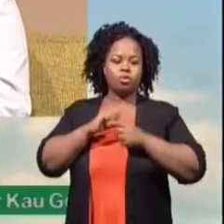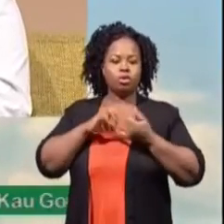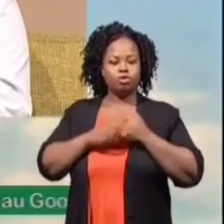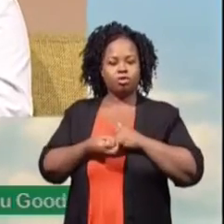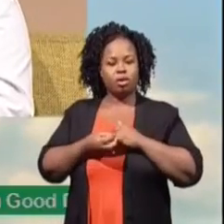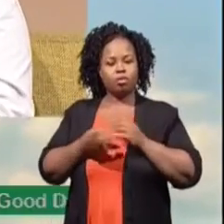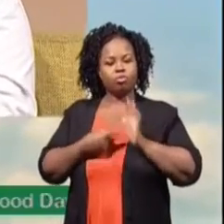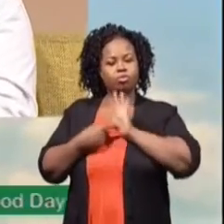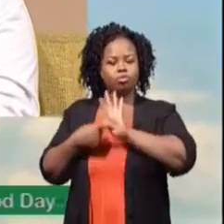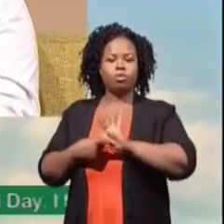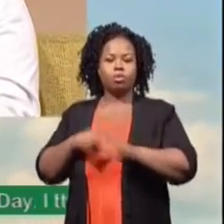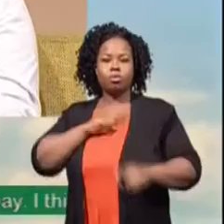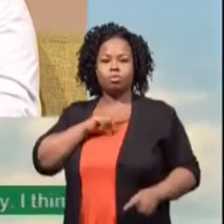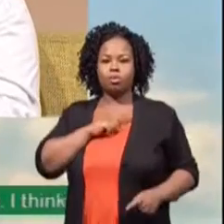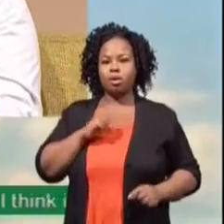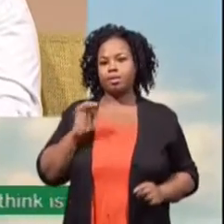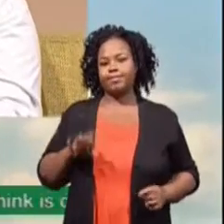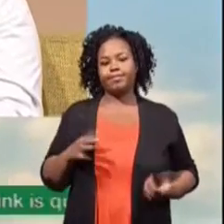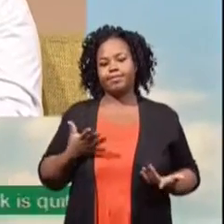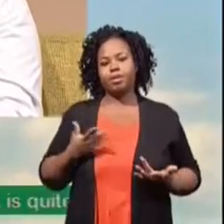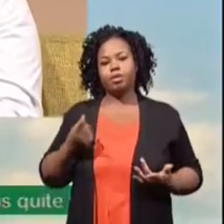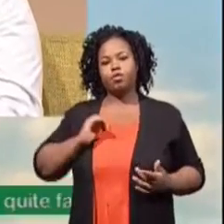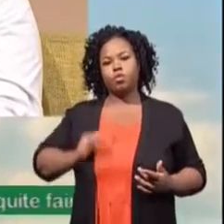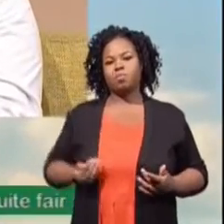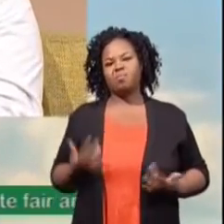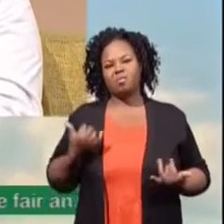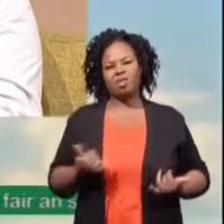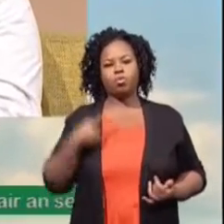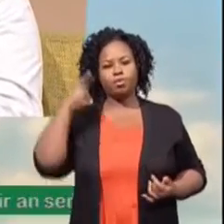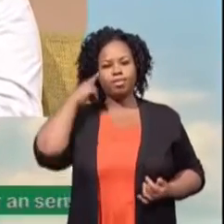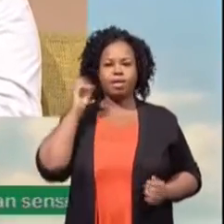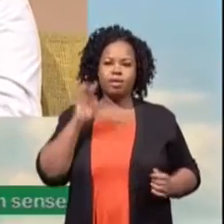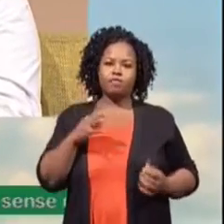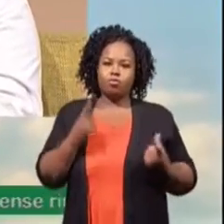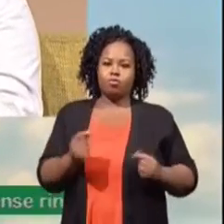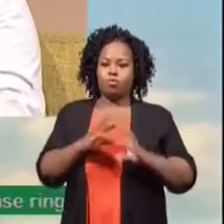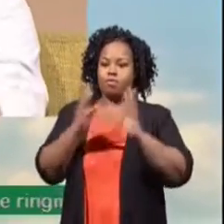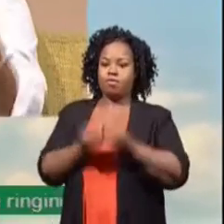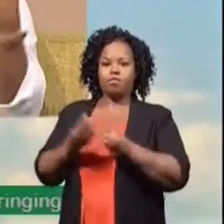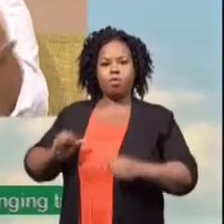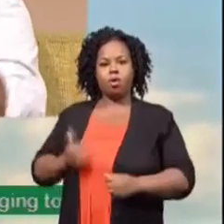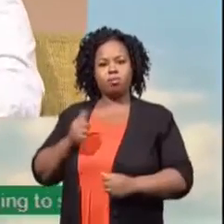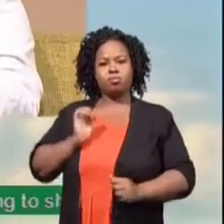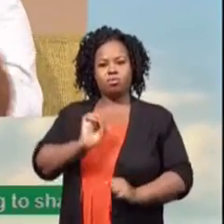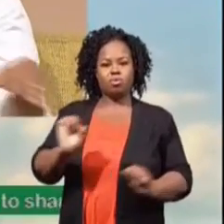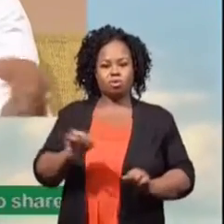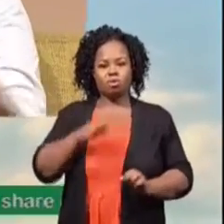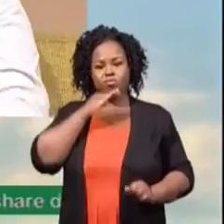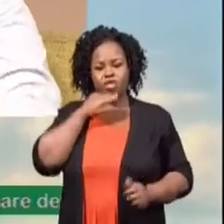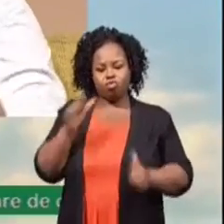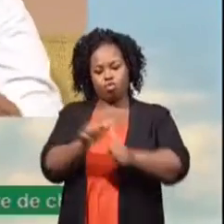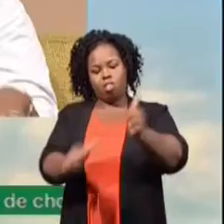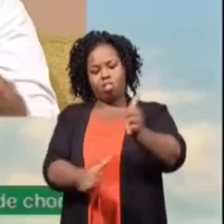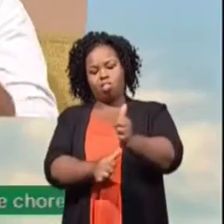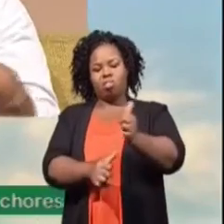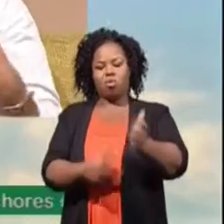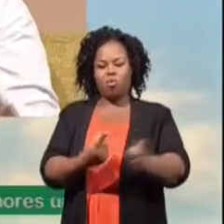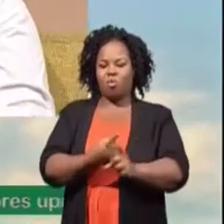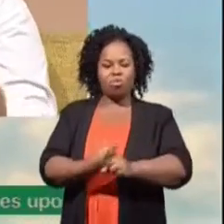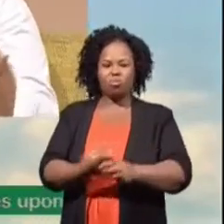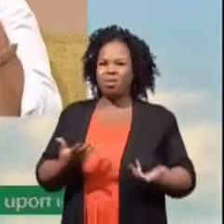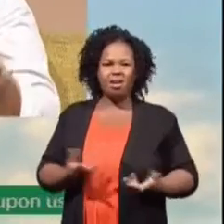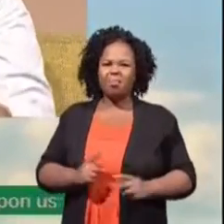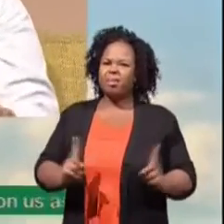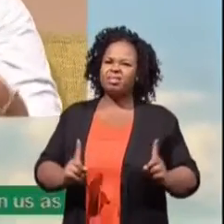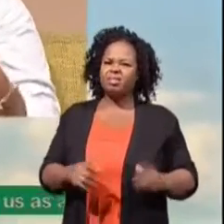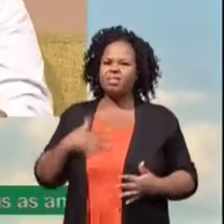ukufuna uthanda to please him, you know, because ingxaki yethu singabantu abangoomama these days we think that pleasing your husband means you are a